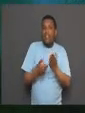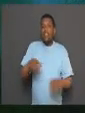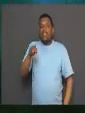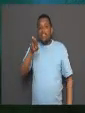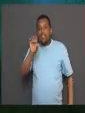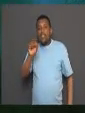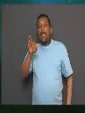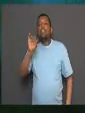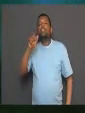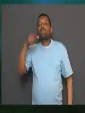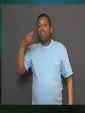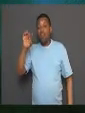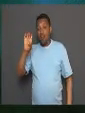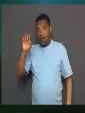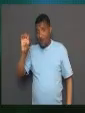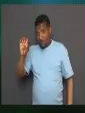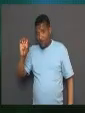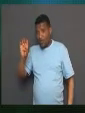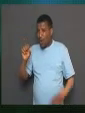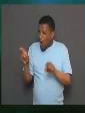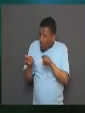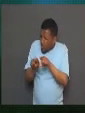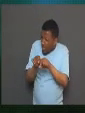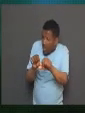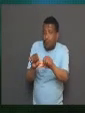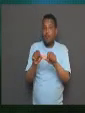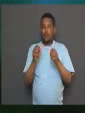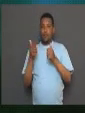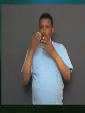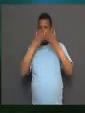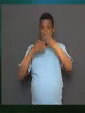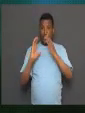The stratosphere has a constant temperature.